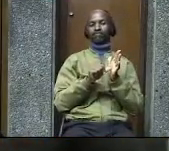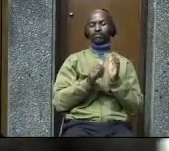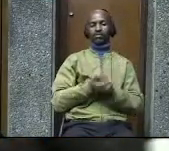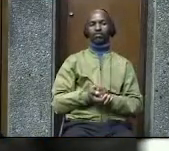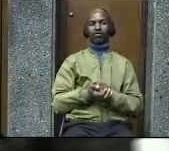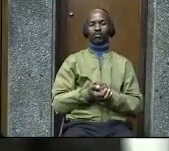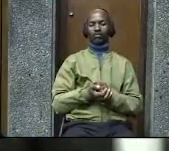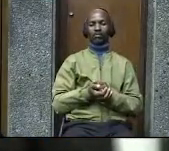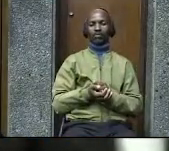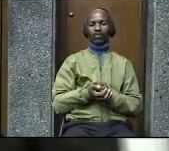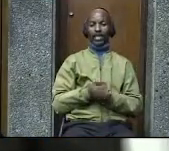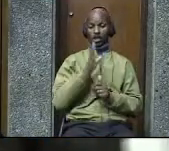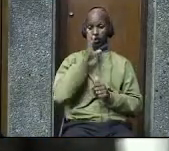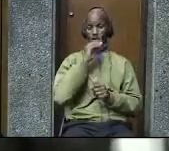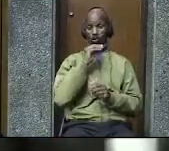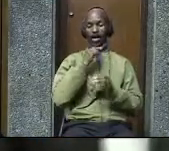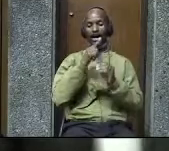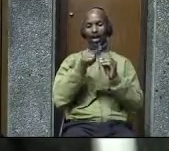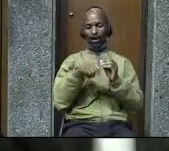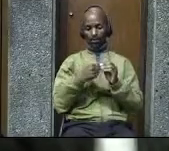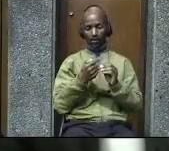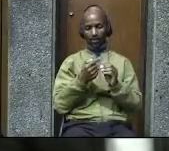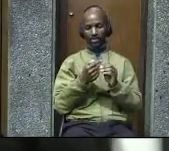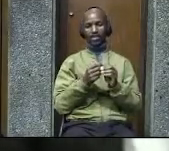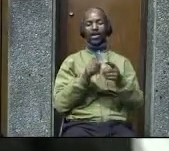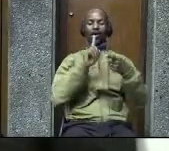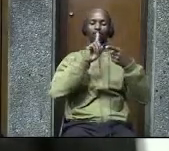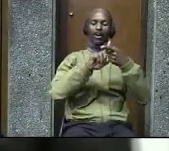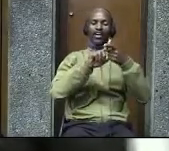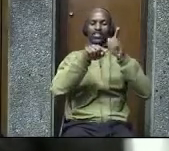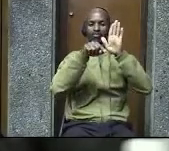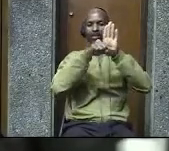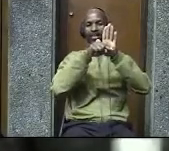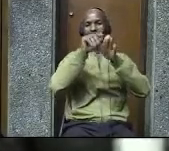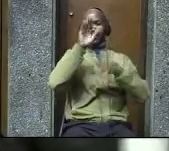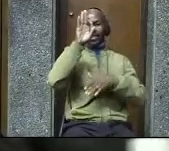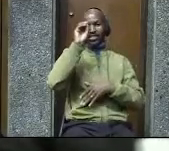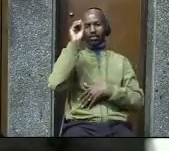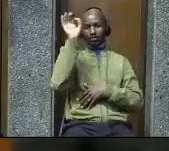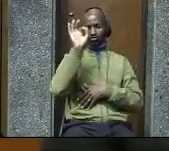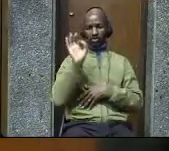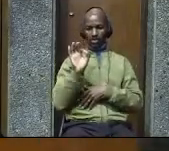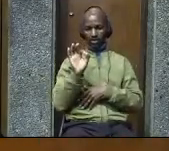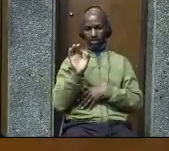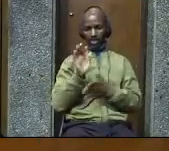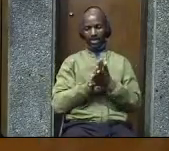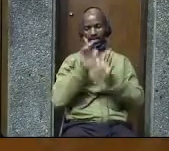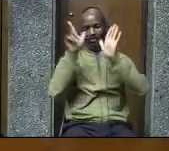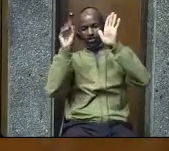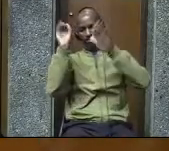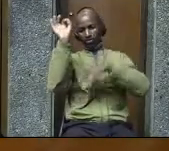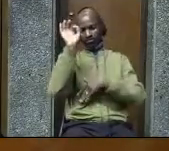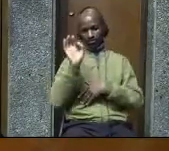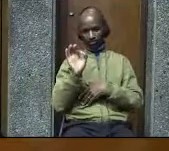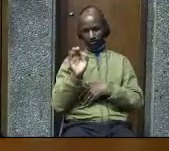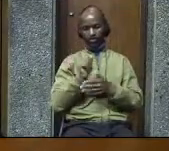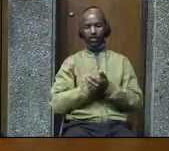As we talk about, let's say, plus minus 30% and 70%.